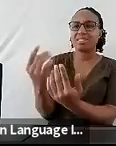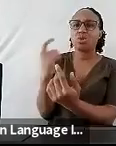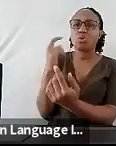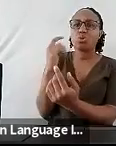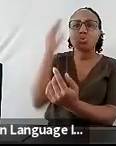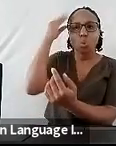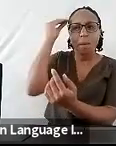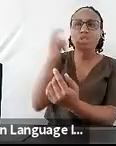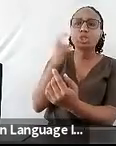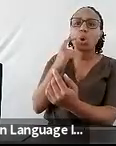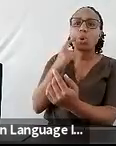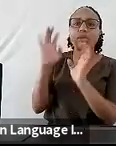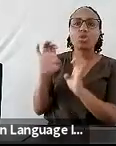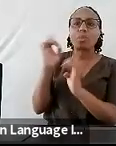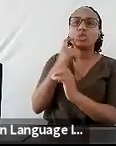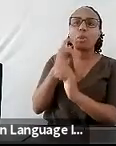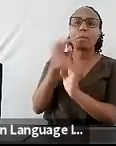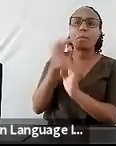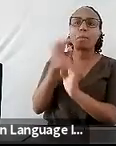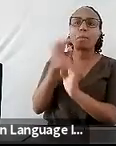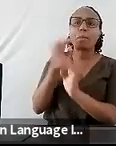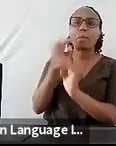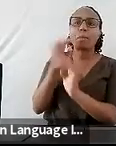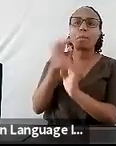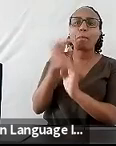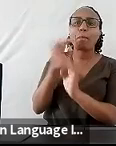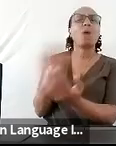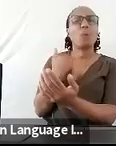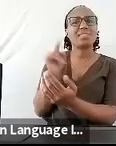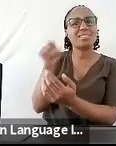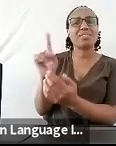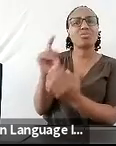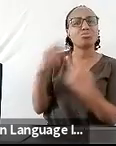that. Because I think there's this idealized image of